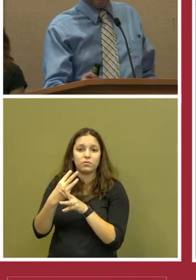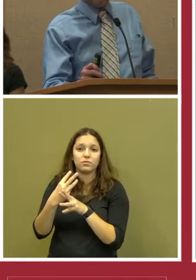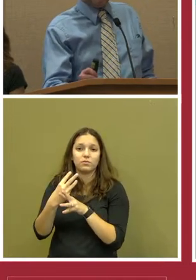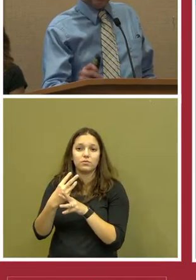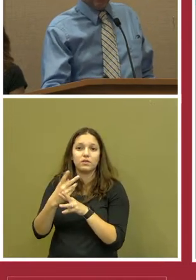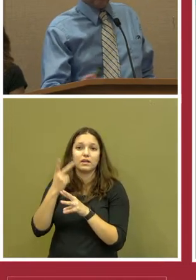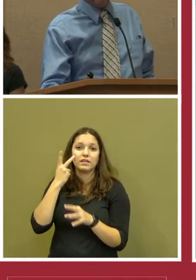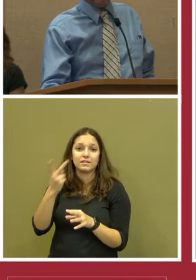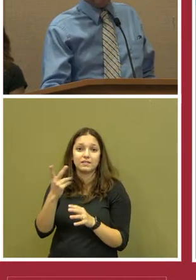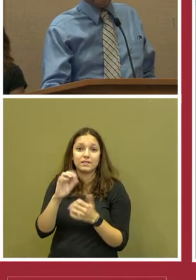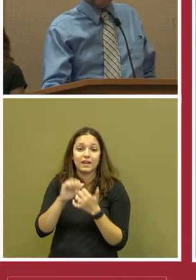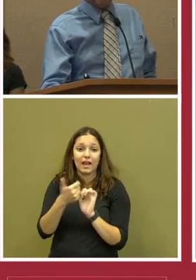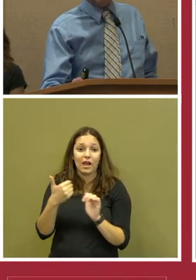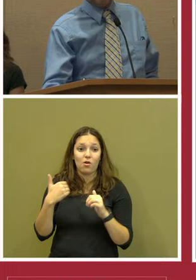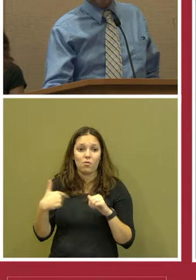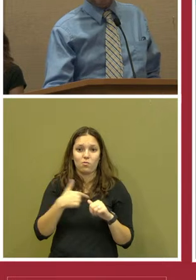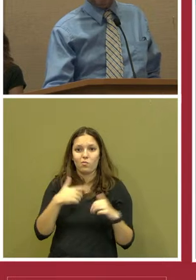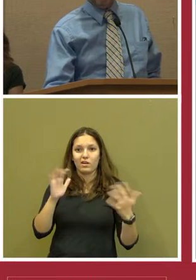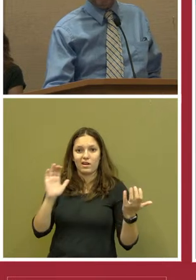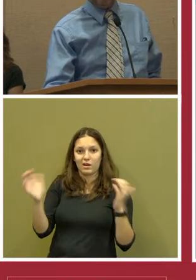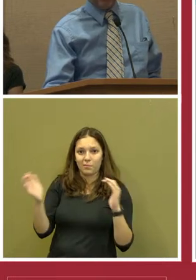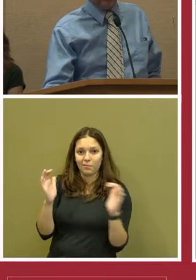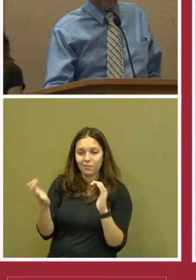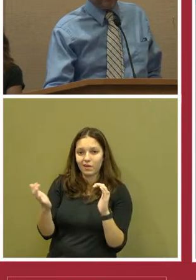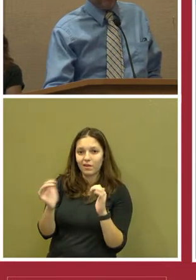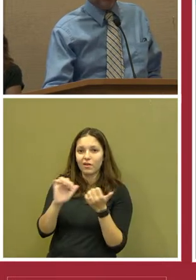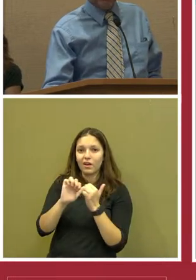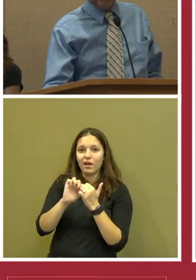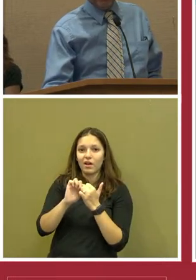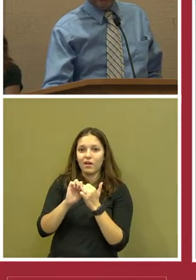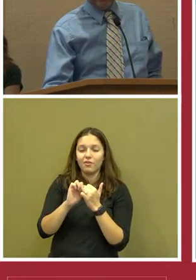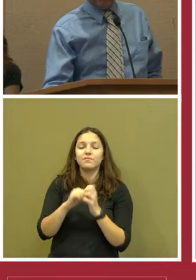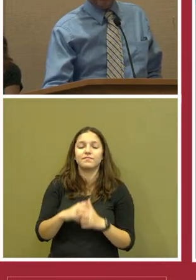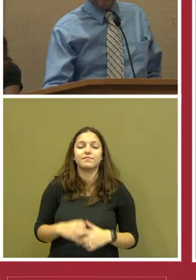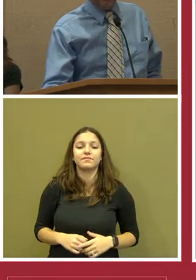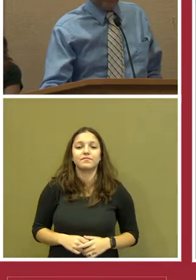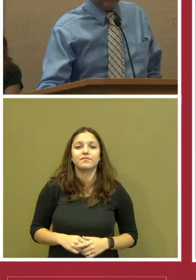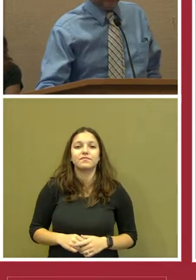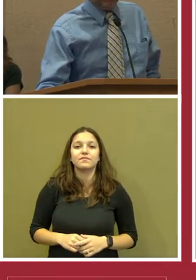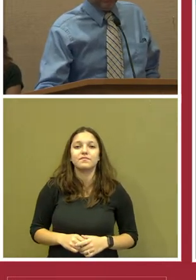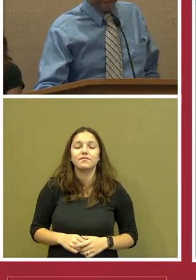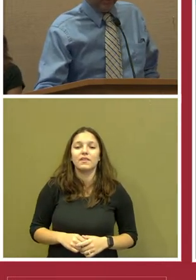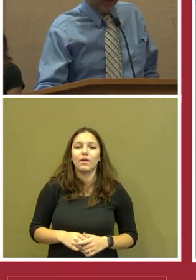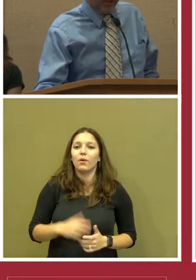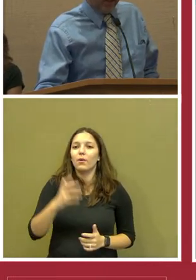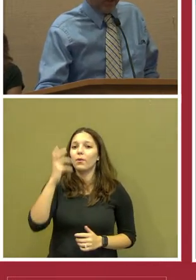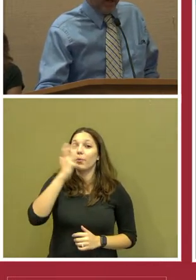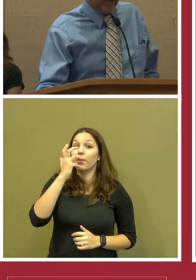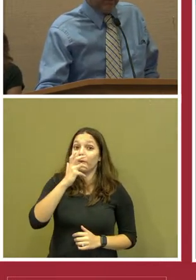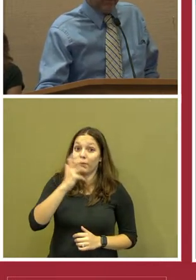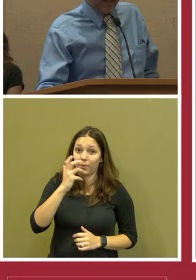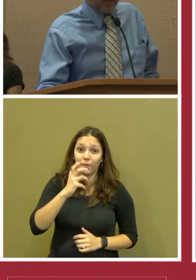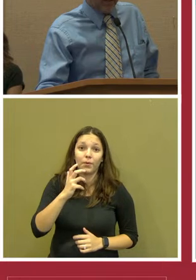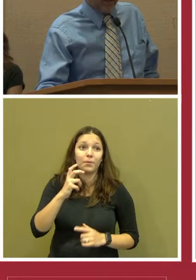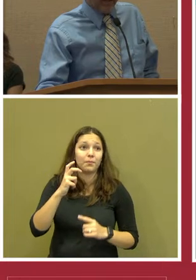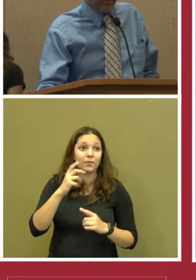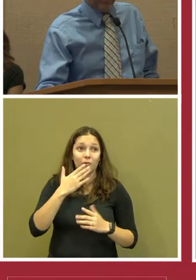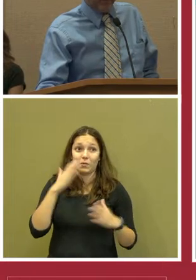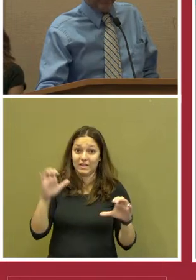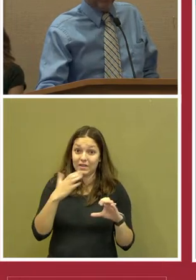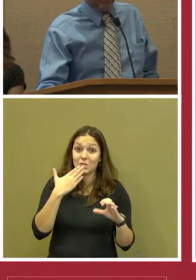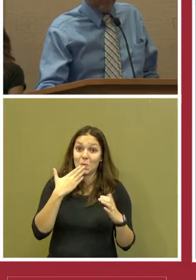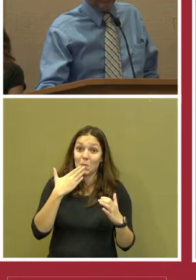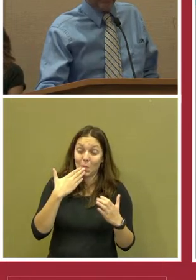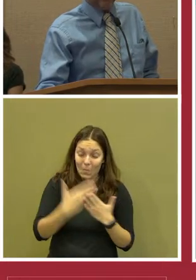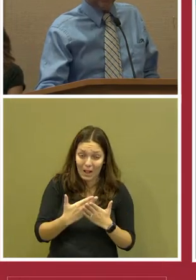up and see how we're doing and how did we match up. And man, did we really do well last year. Like,